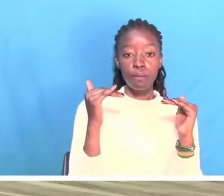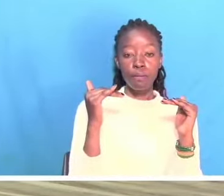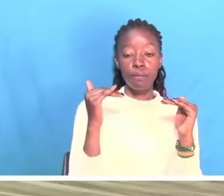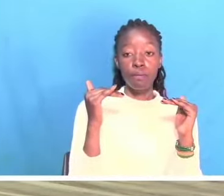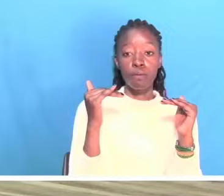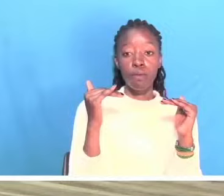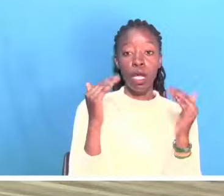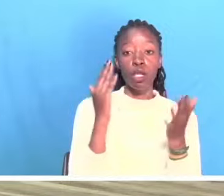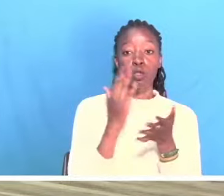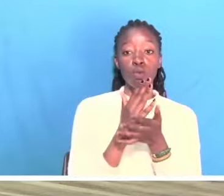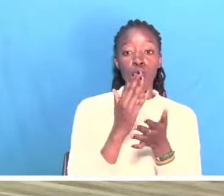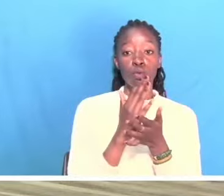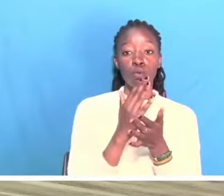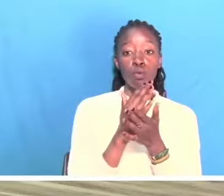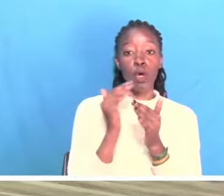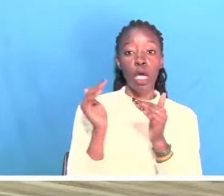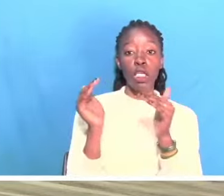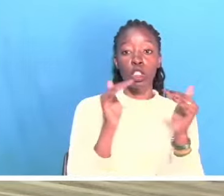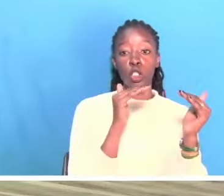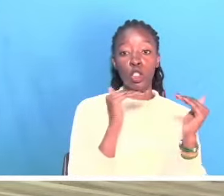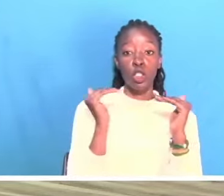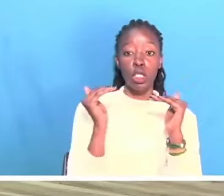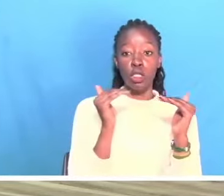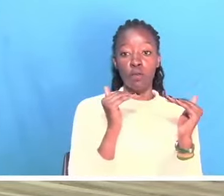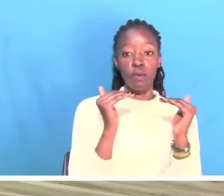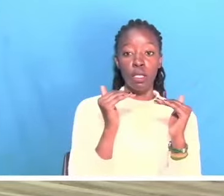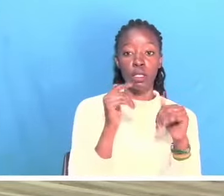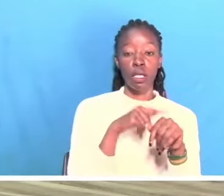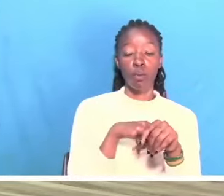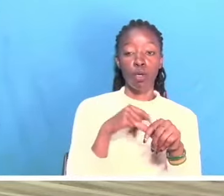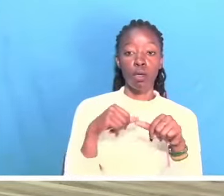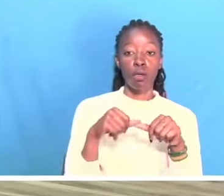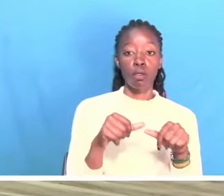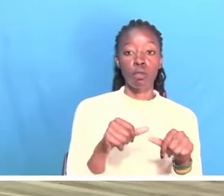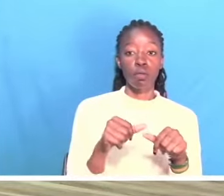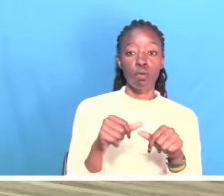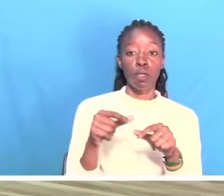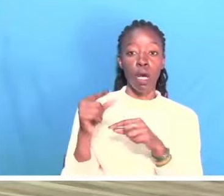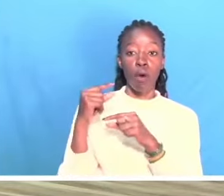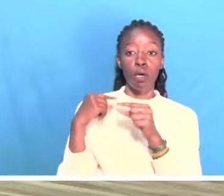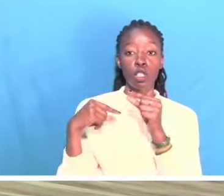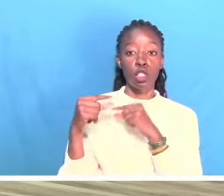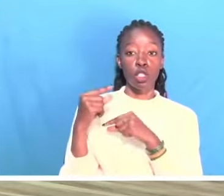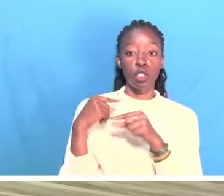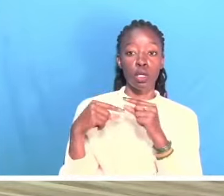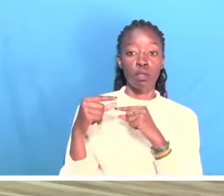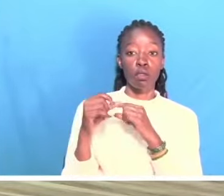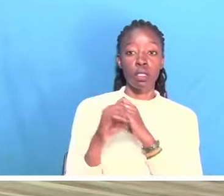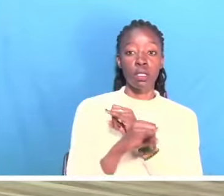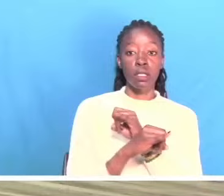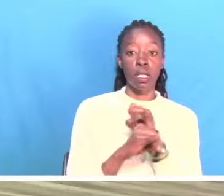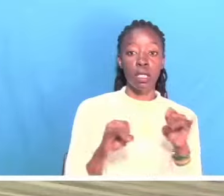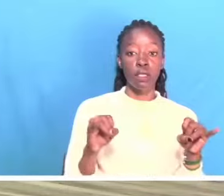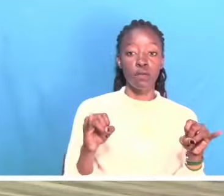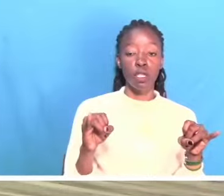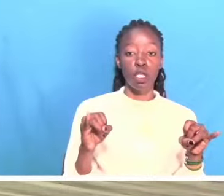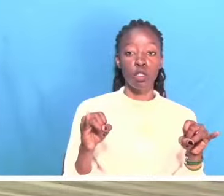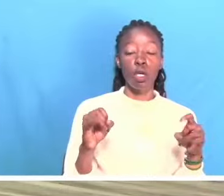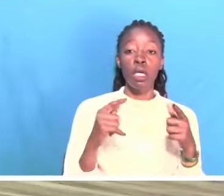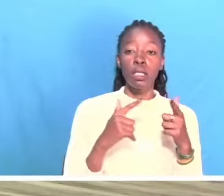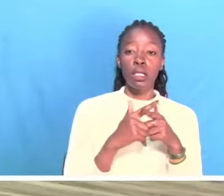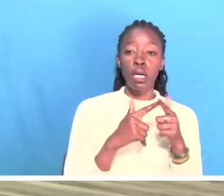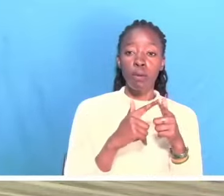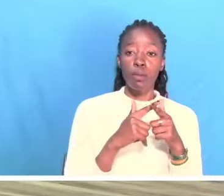instantly justified, although we continue with regeneration, with the sanctification. Circumcision,